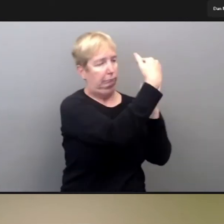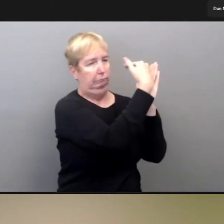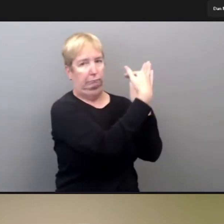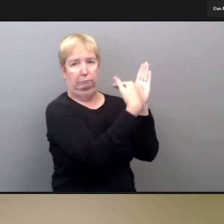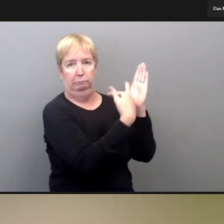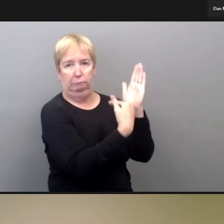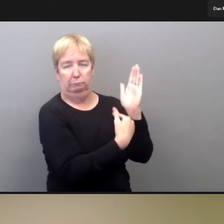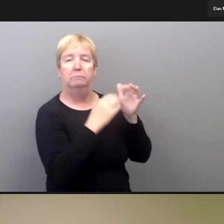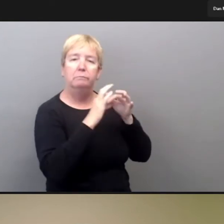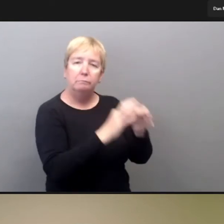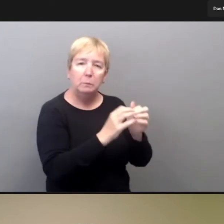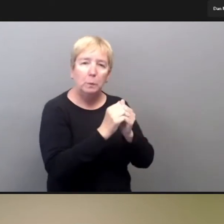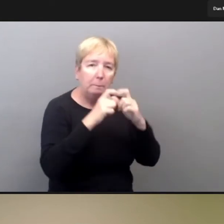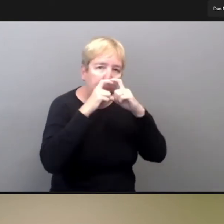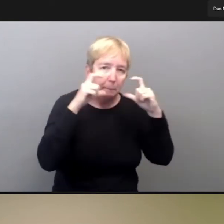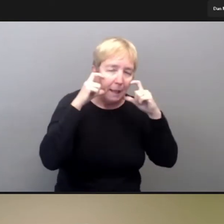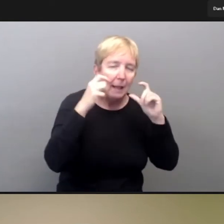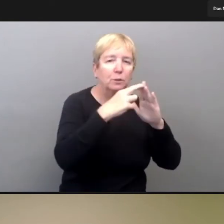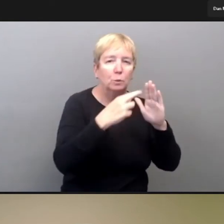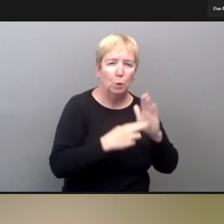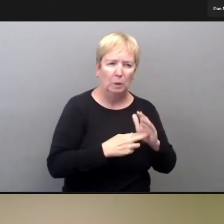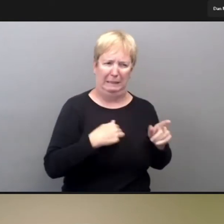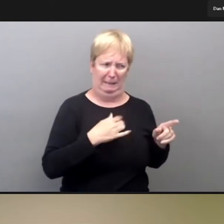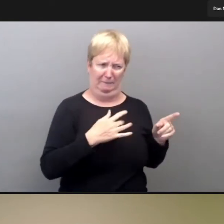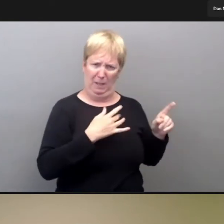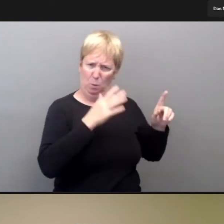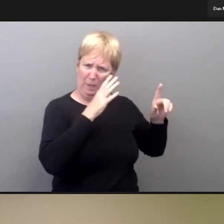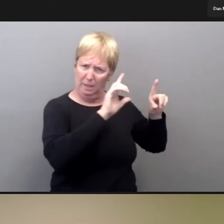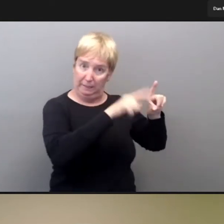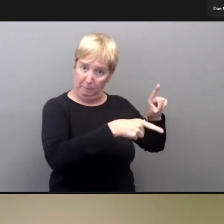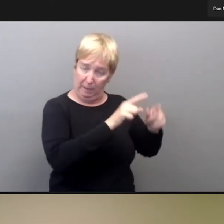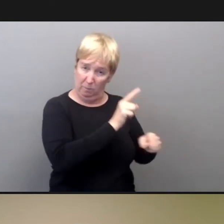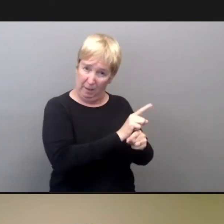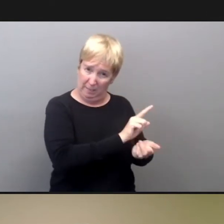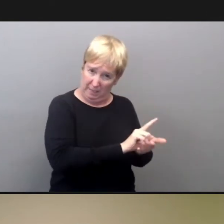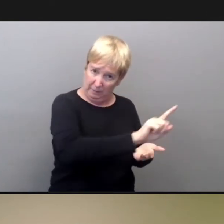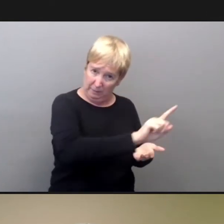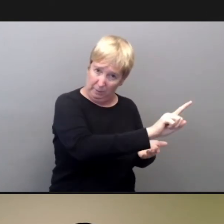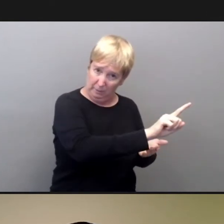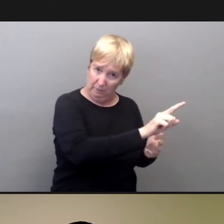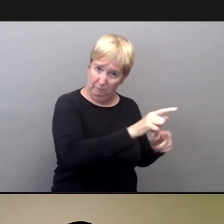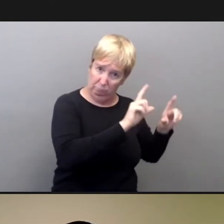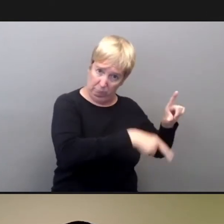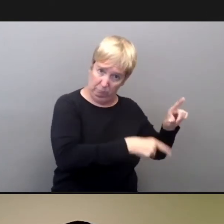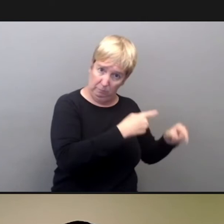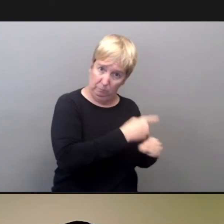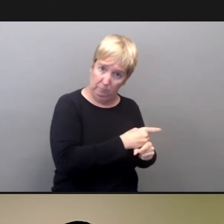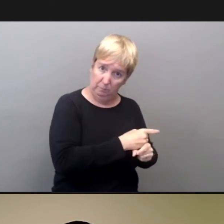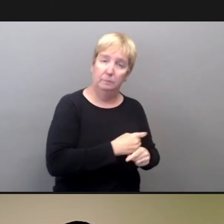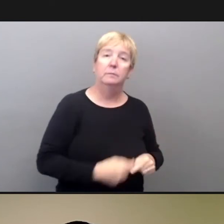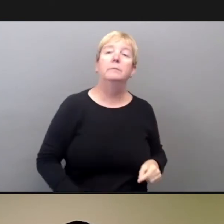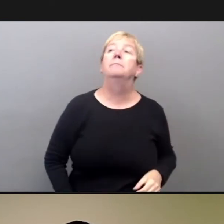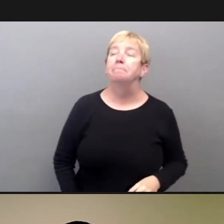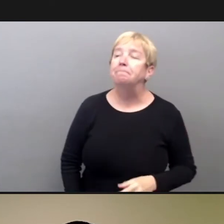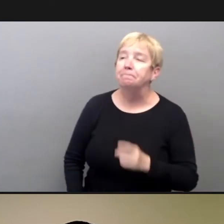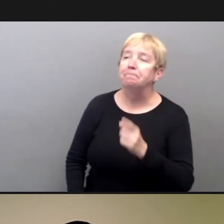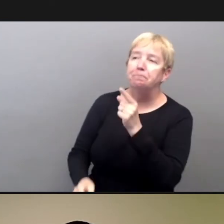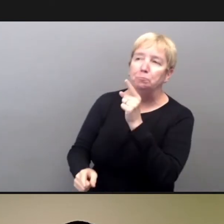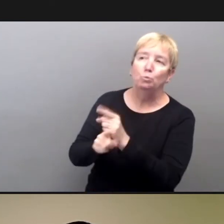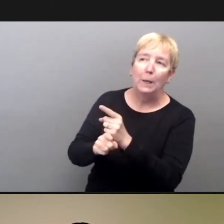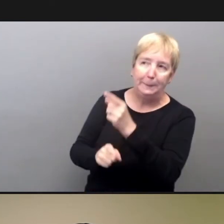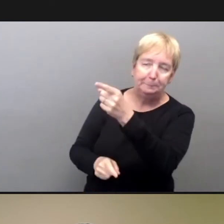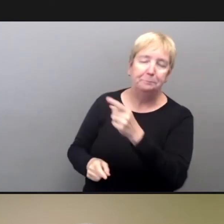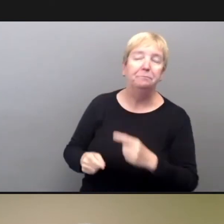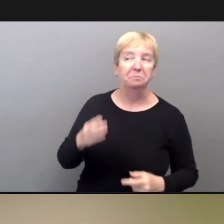on? I think that it's due to expire at the end of next week. Thank you. That is correct, Dan. A